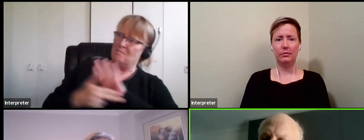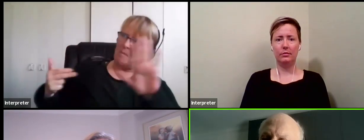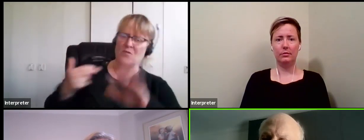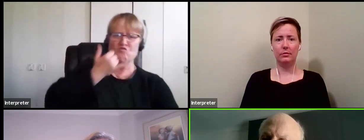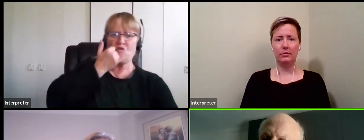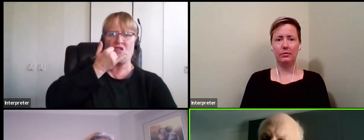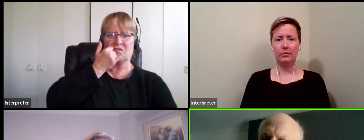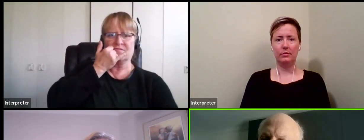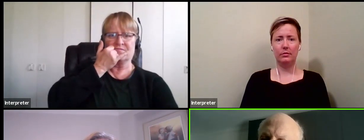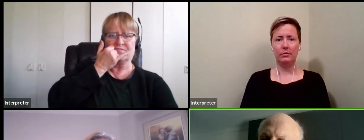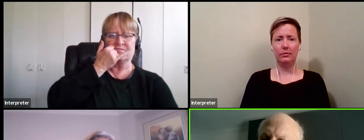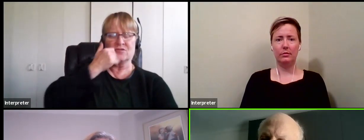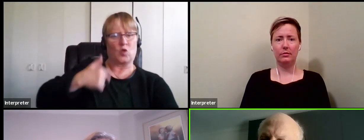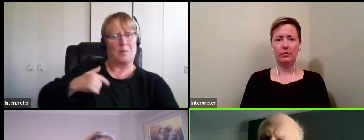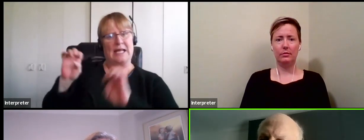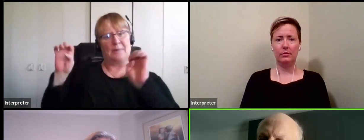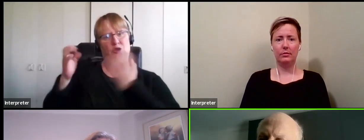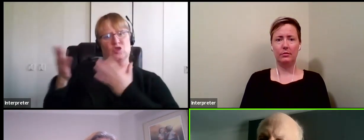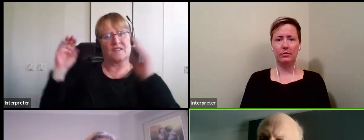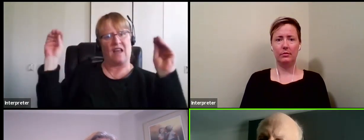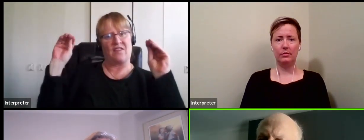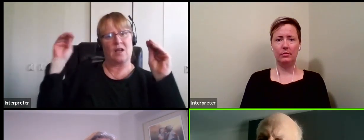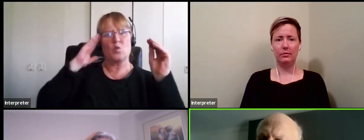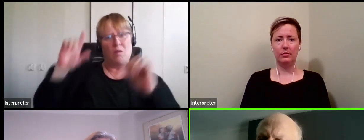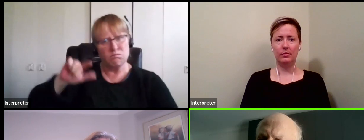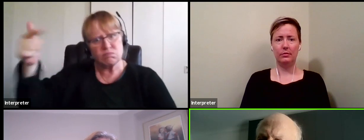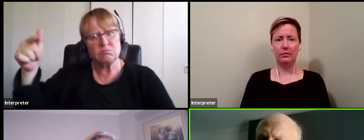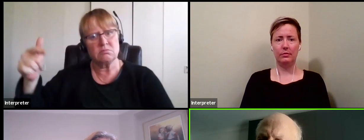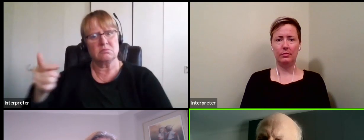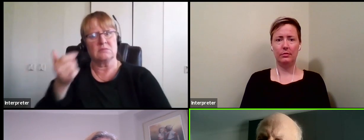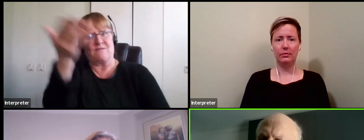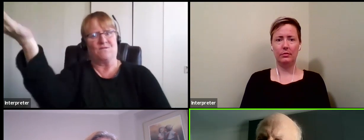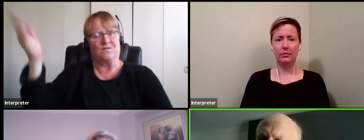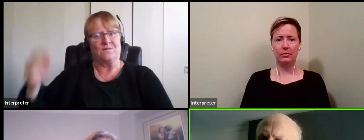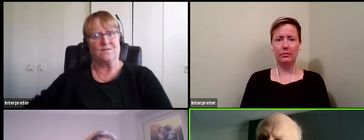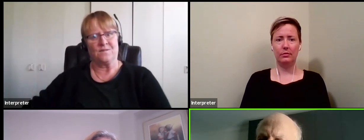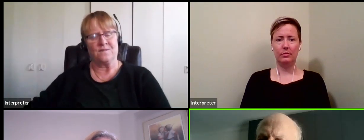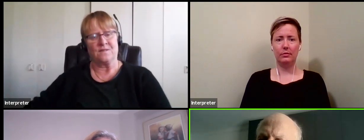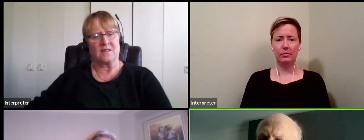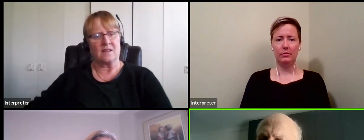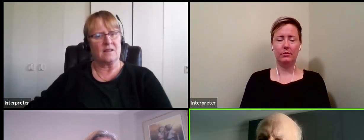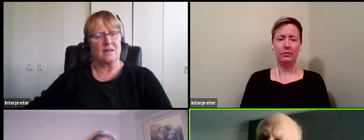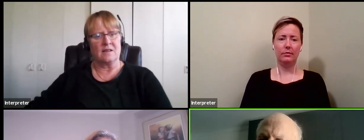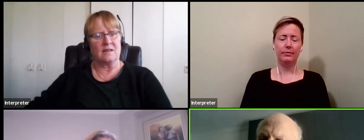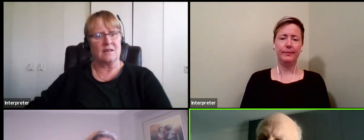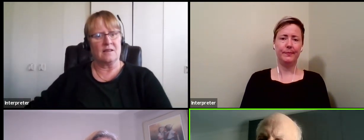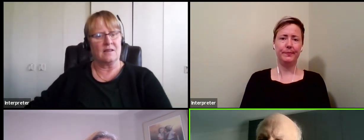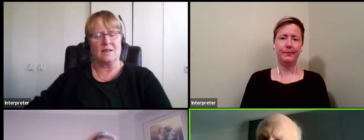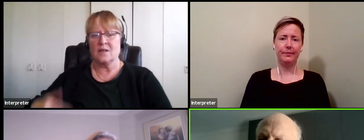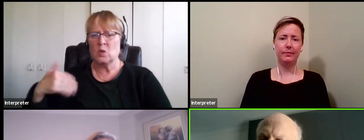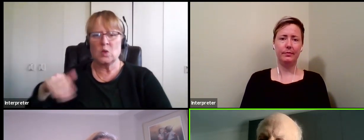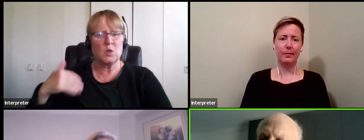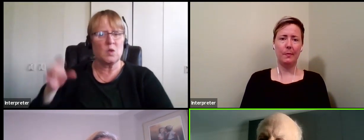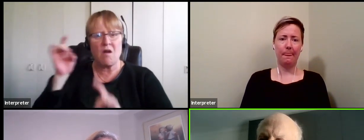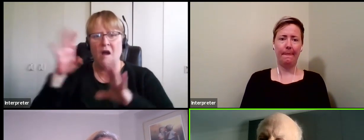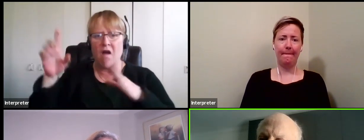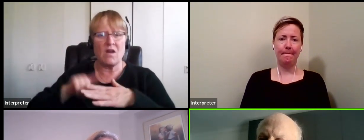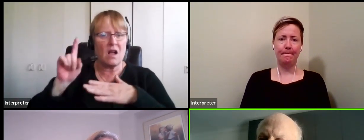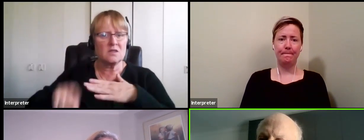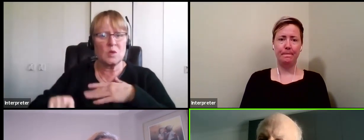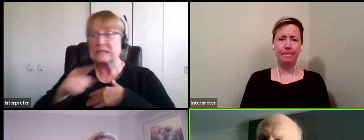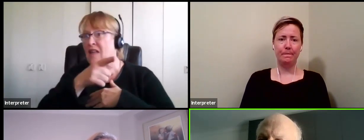who gets those emergency services. That compounding cruel set of consequences was not